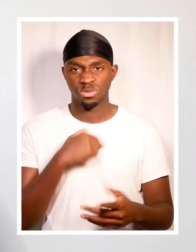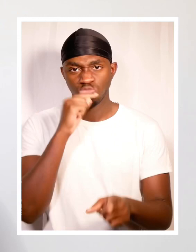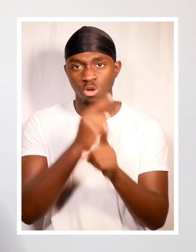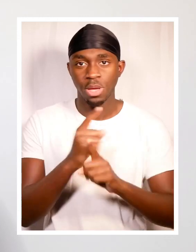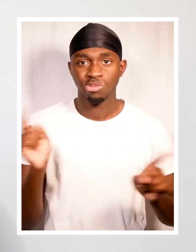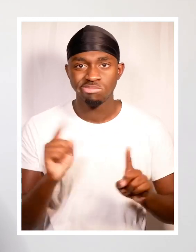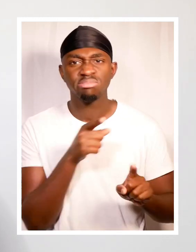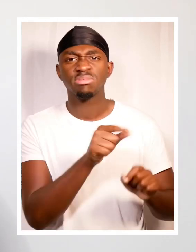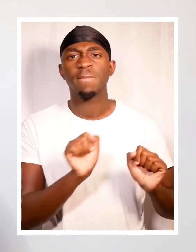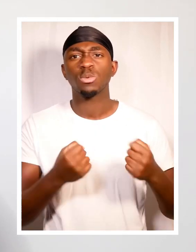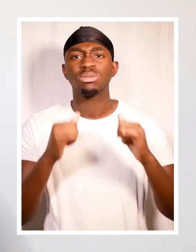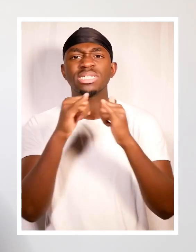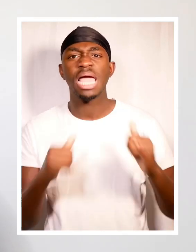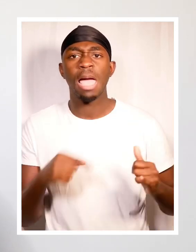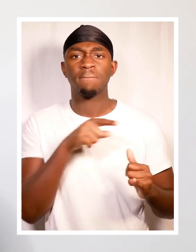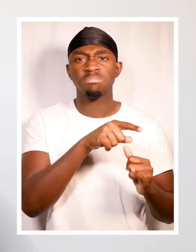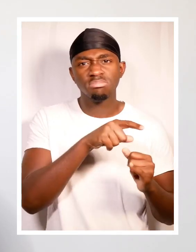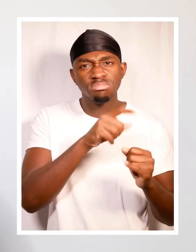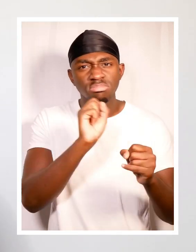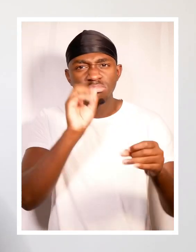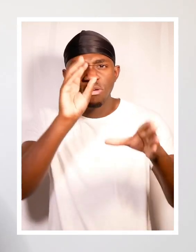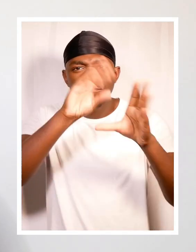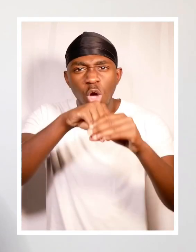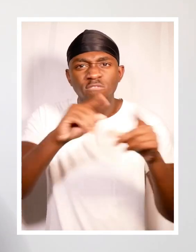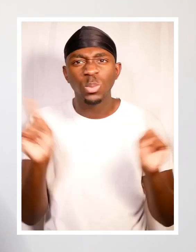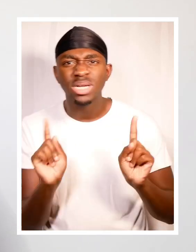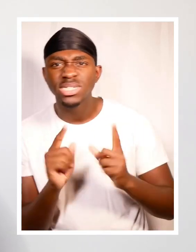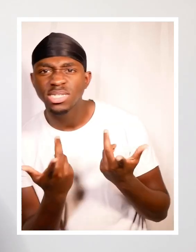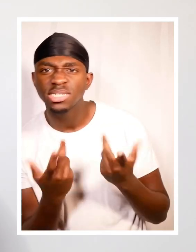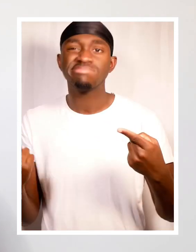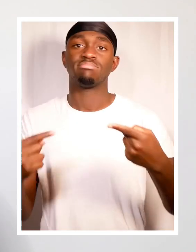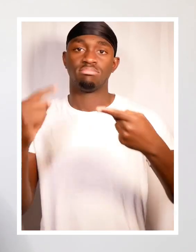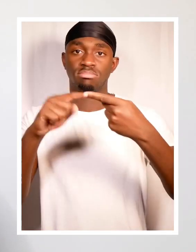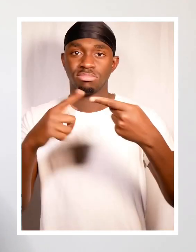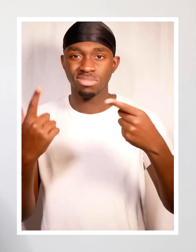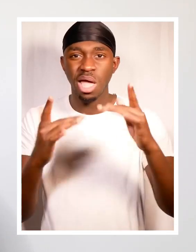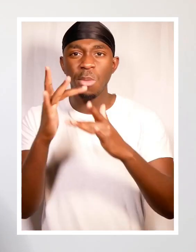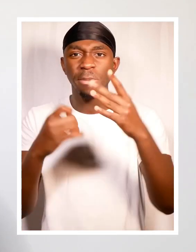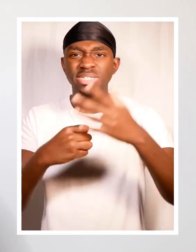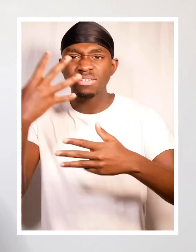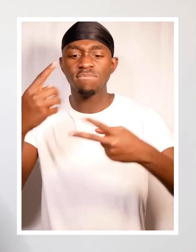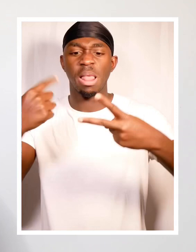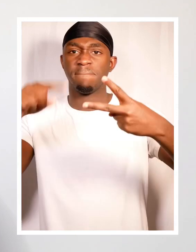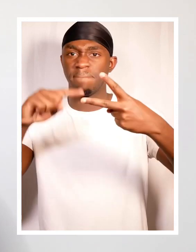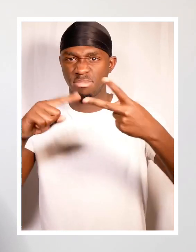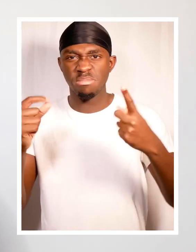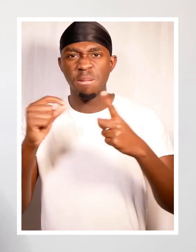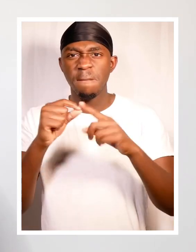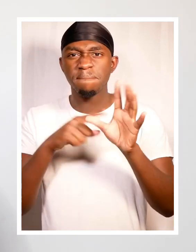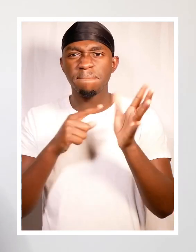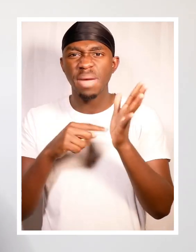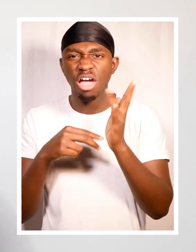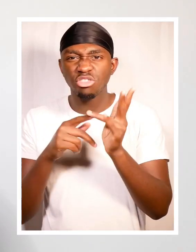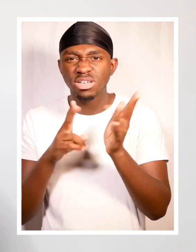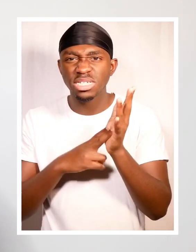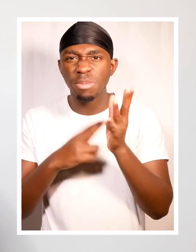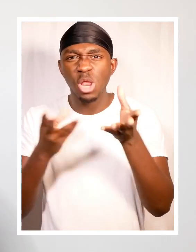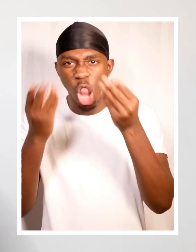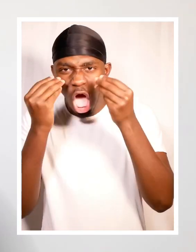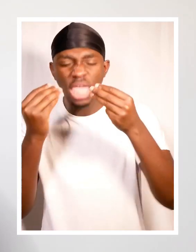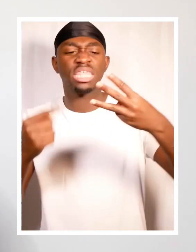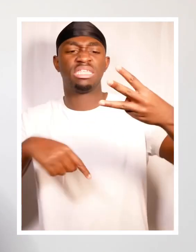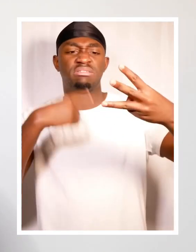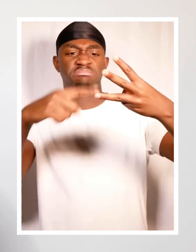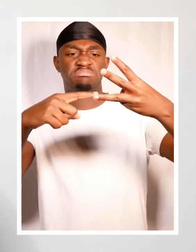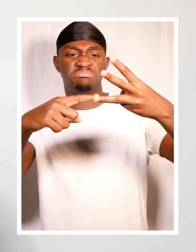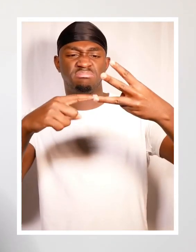situation things have probably been disrupted but that was the boot camp that i did and it was free so that's just a